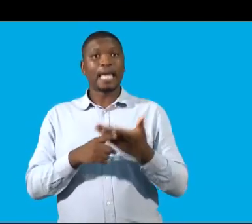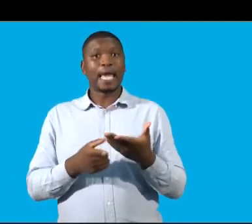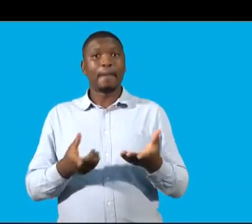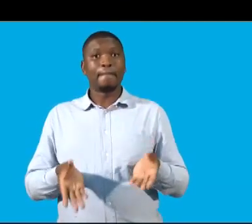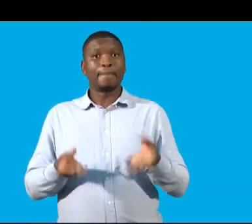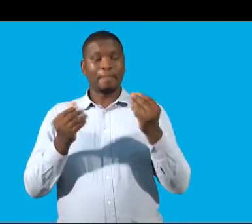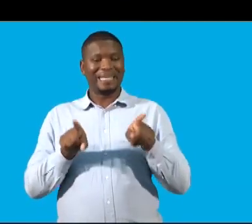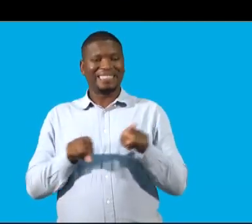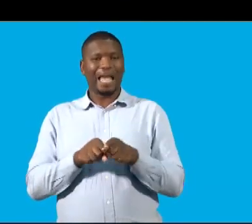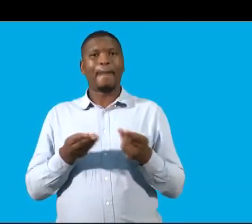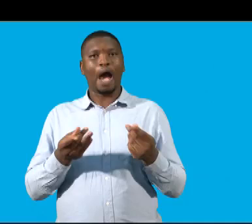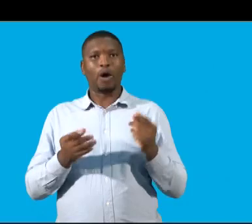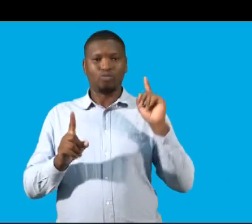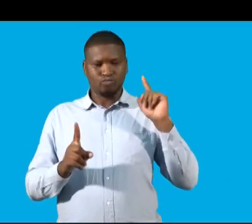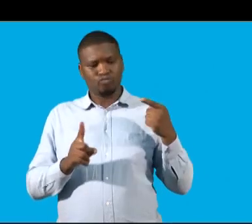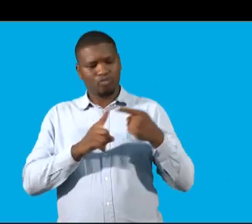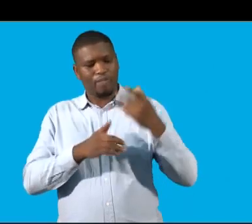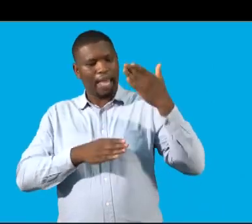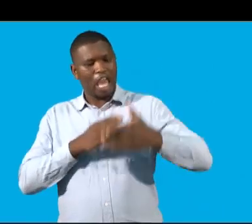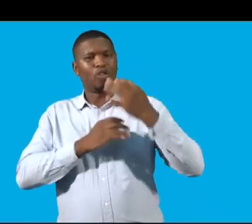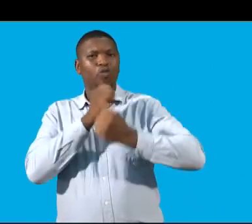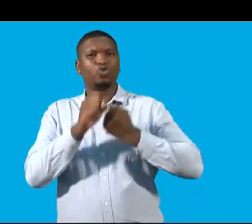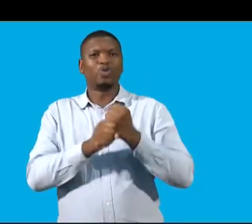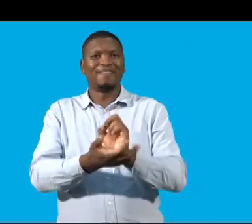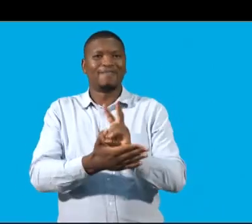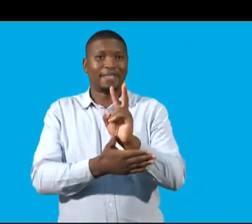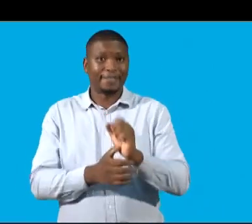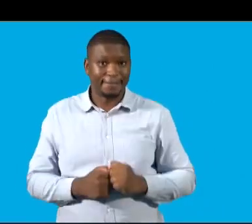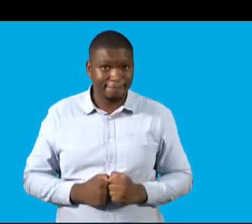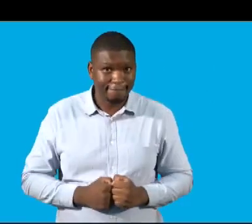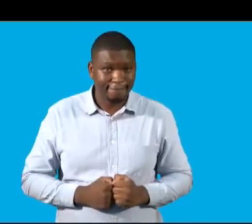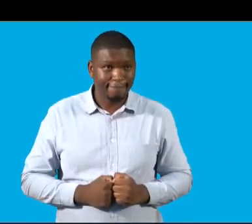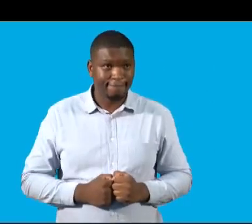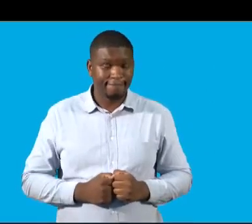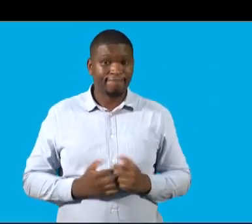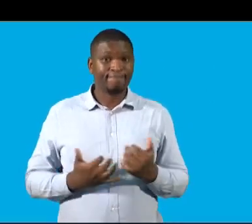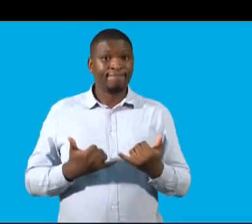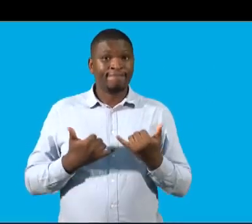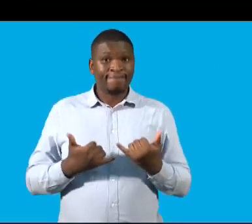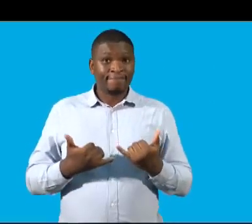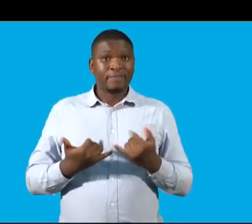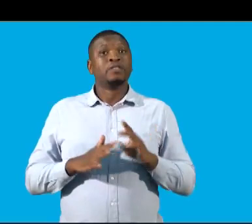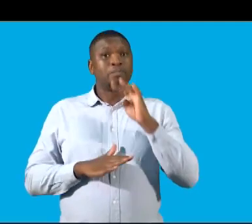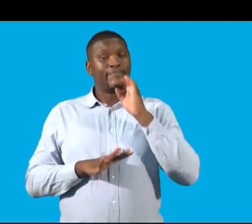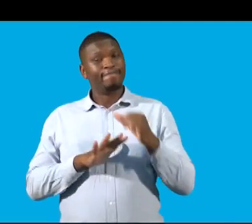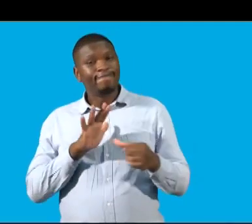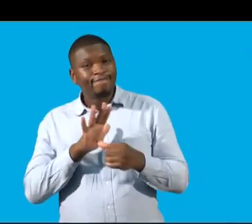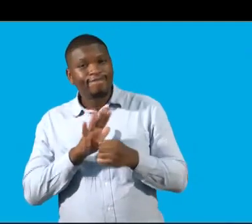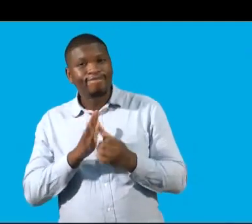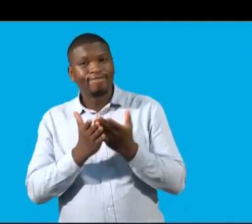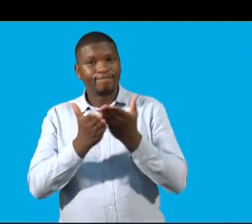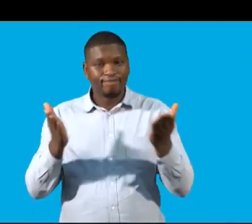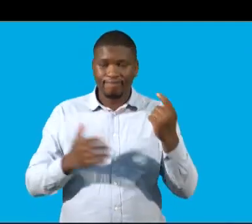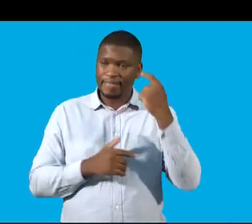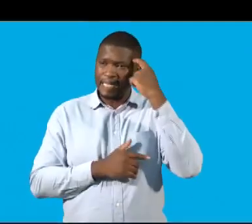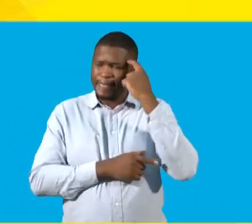will collect the same amount from each account at the end of 12 years? Now, this is where it is very important for you